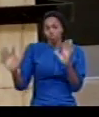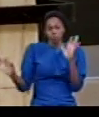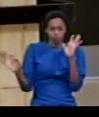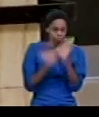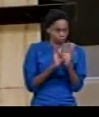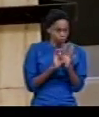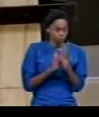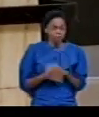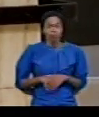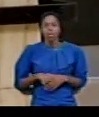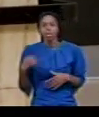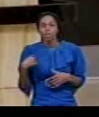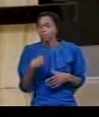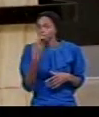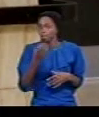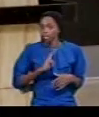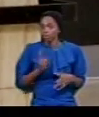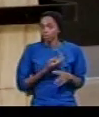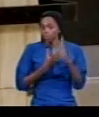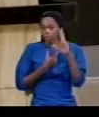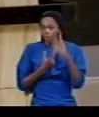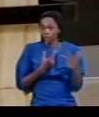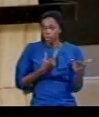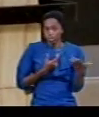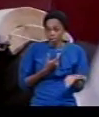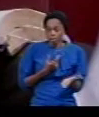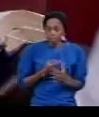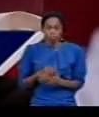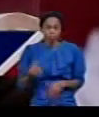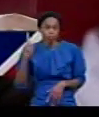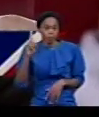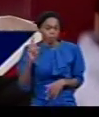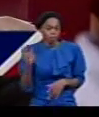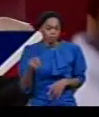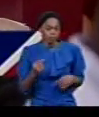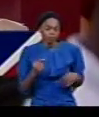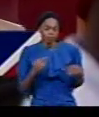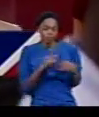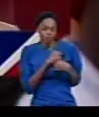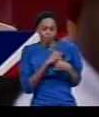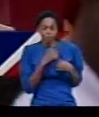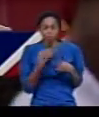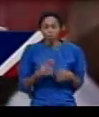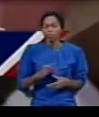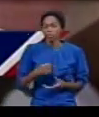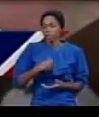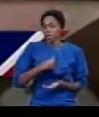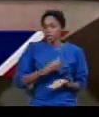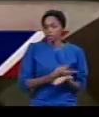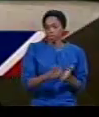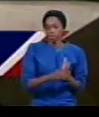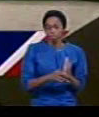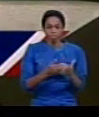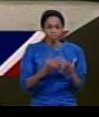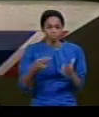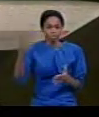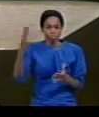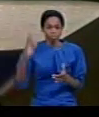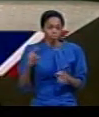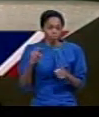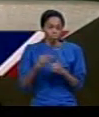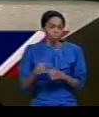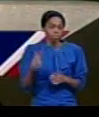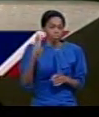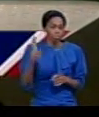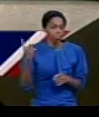one, the guilt of the self-righteous before God. Number two, the gulf between